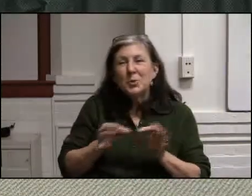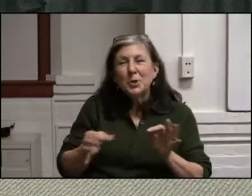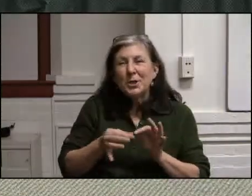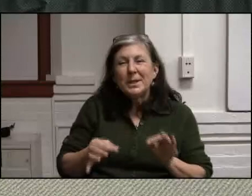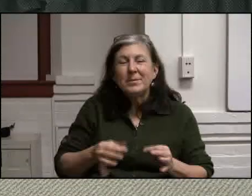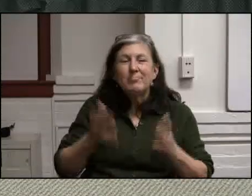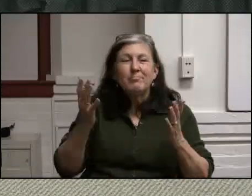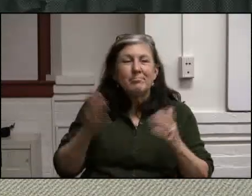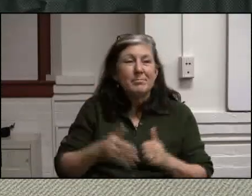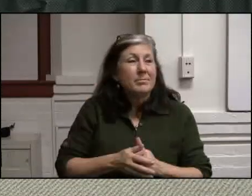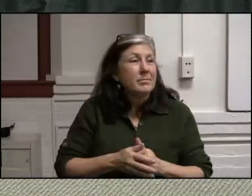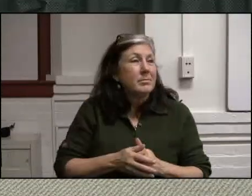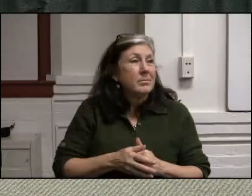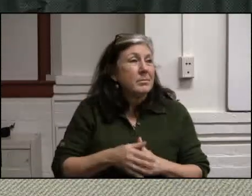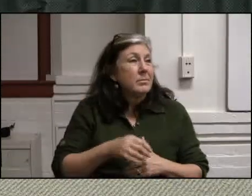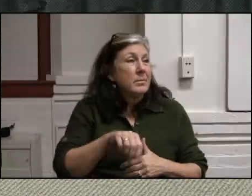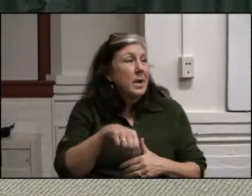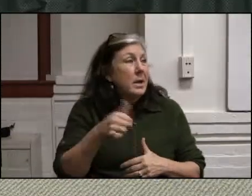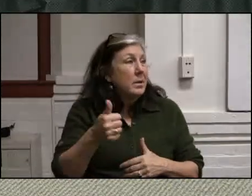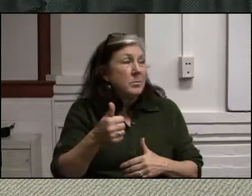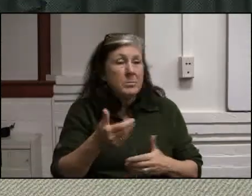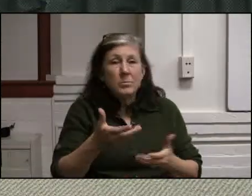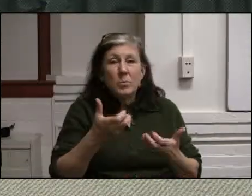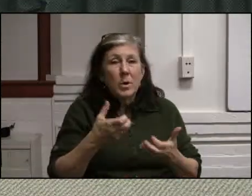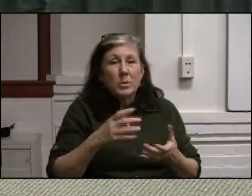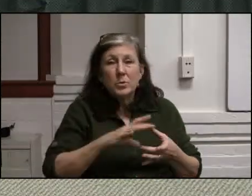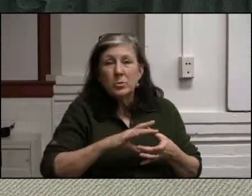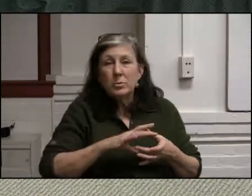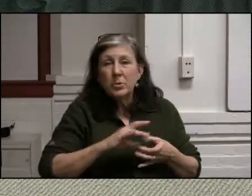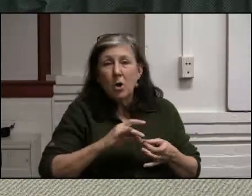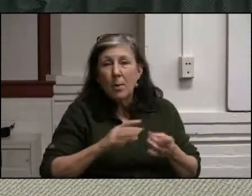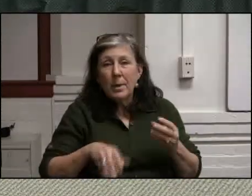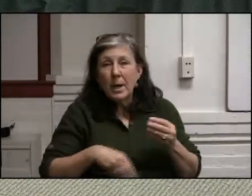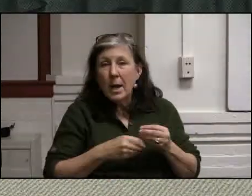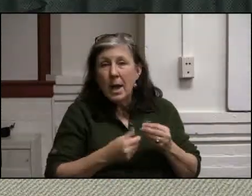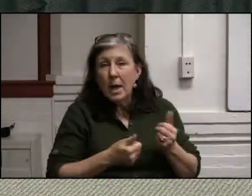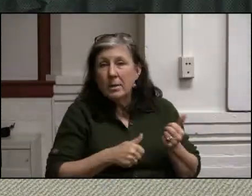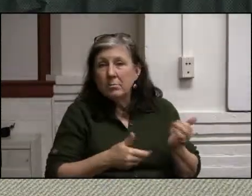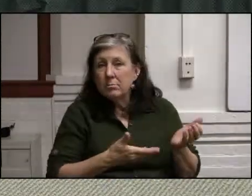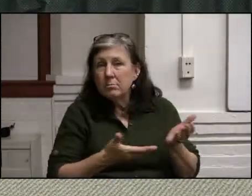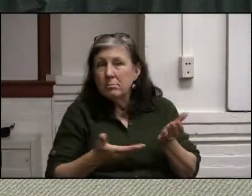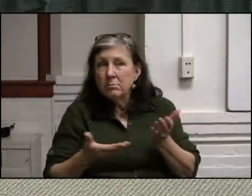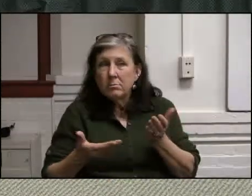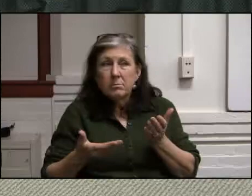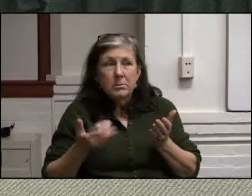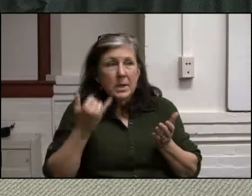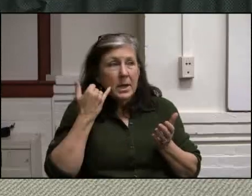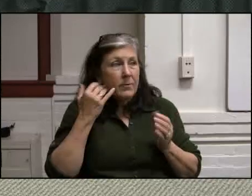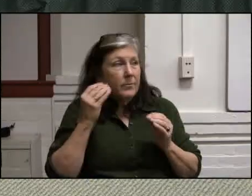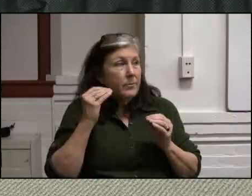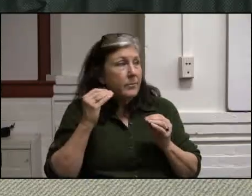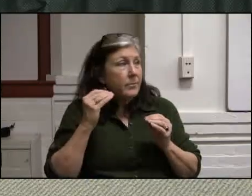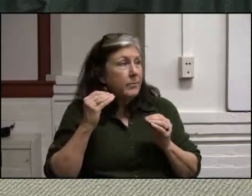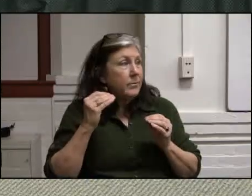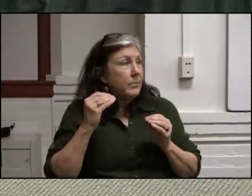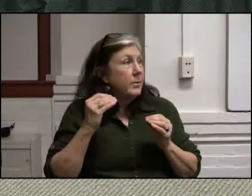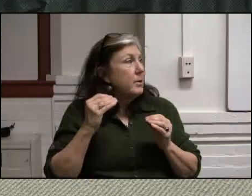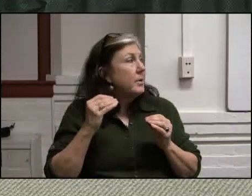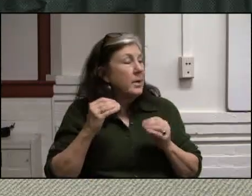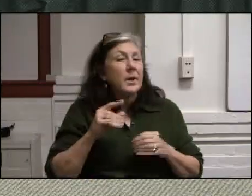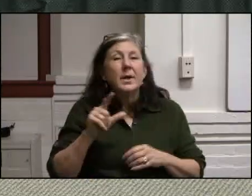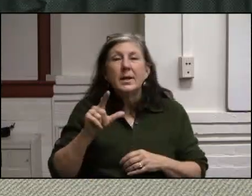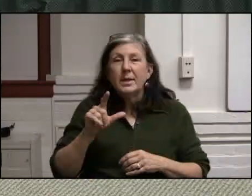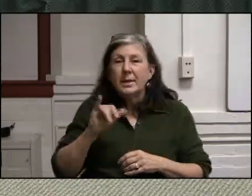Well, unless we have anybody else that wants to chime in, I'd be open to taking a motion. I'll make a motion. Thank